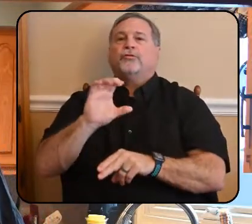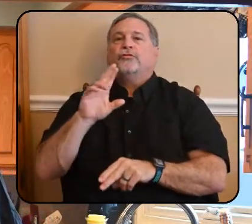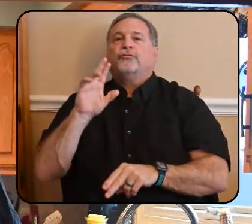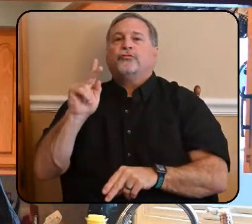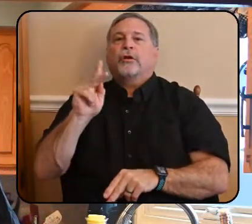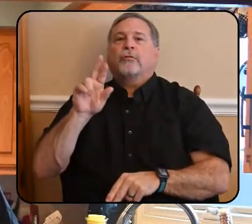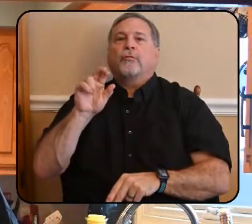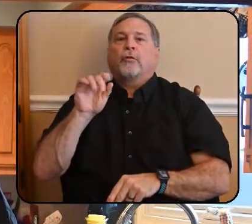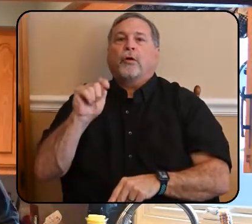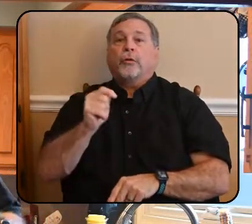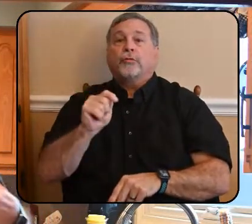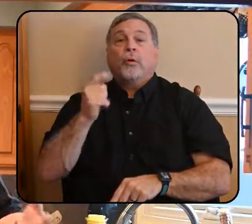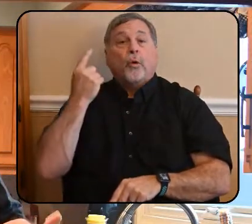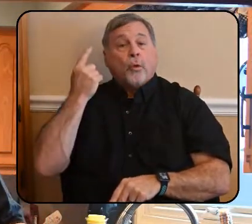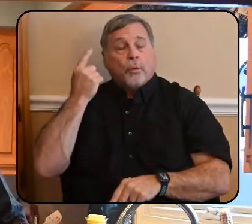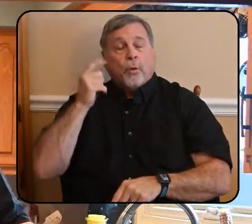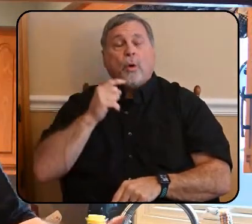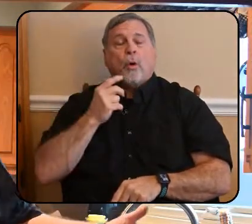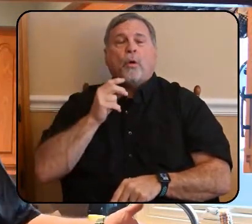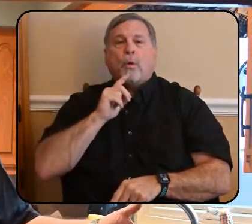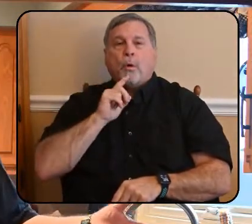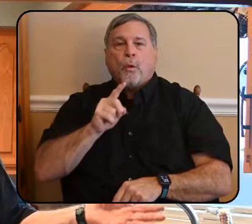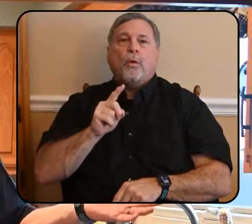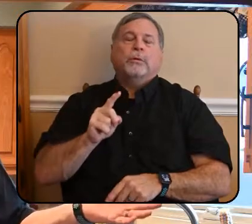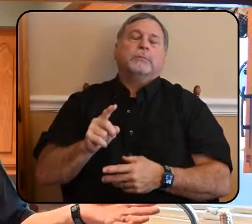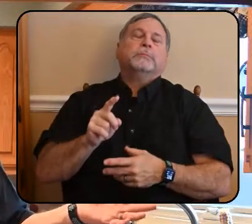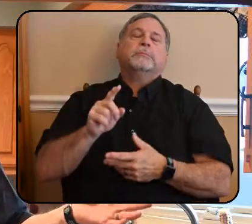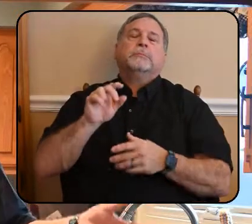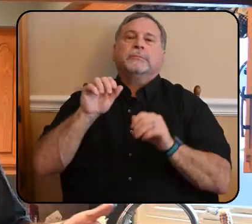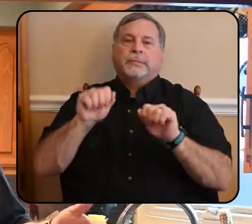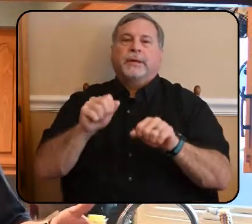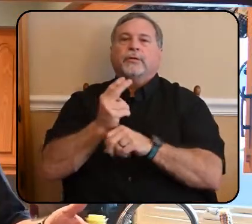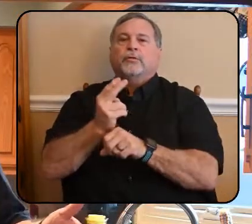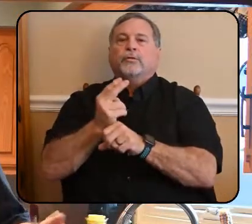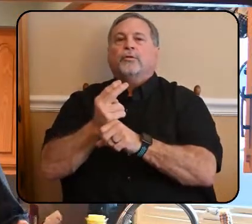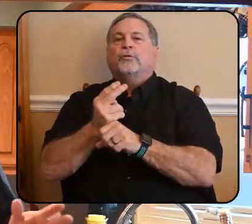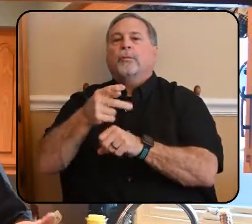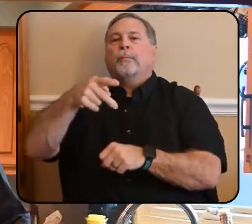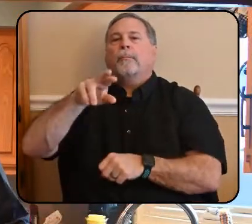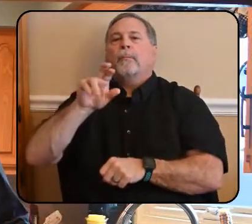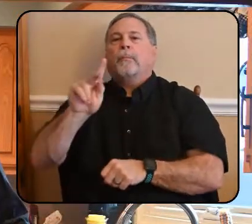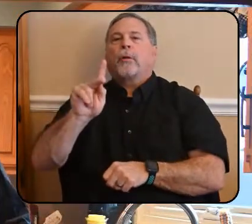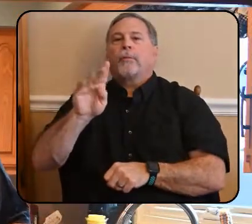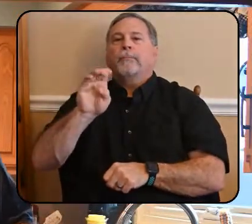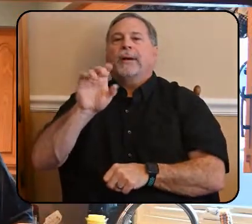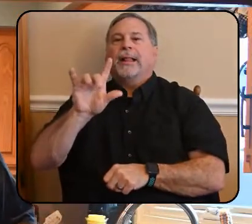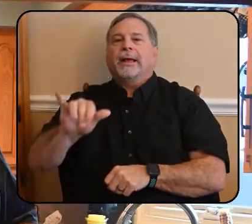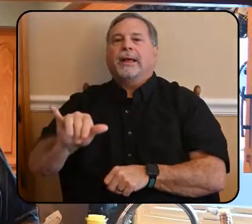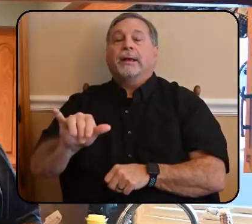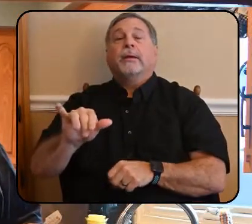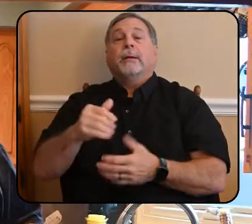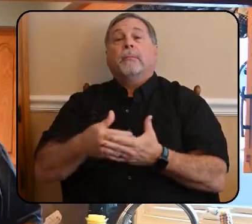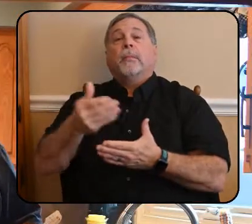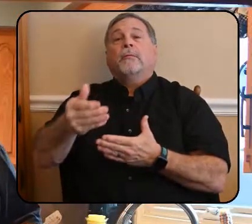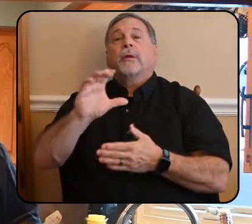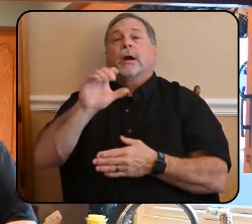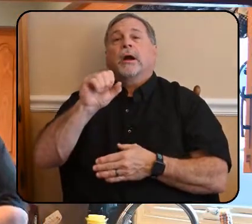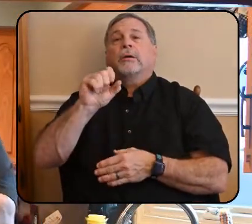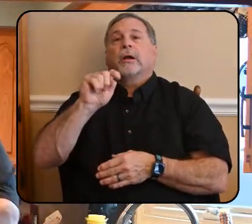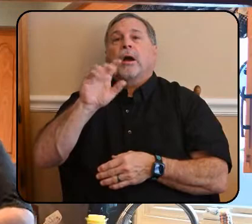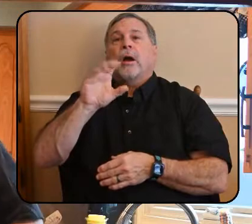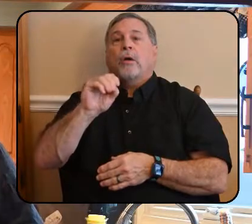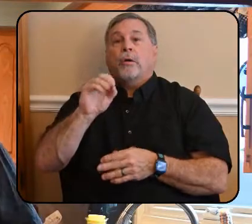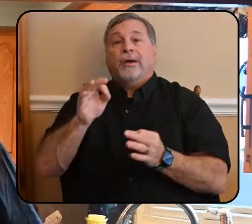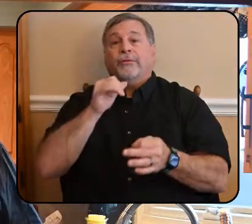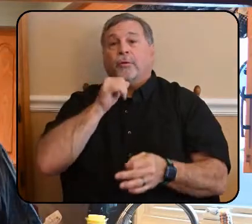use a pork belly. Now, I went out to Costco, one of my favorite places locally to get it if you don't have a good butcher nearby.